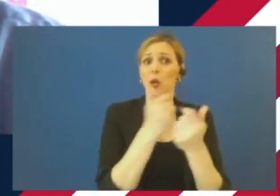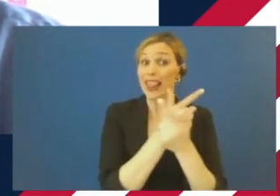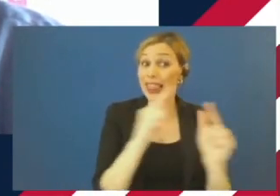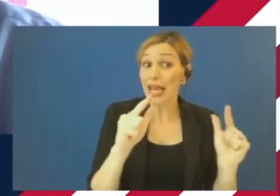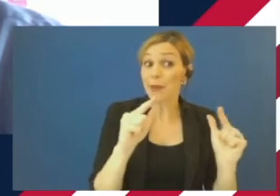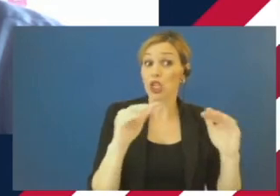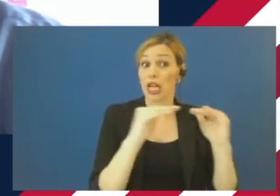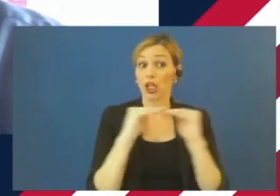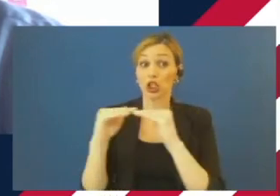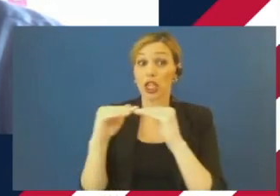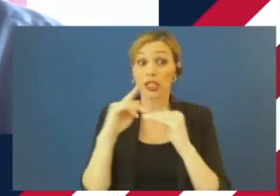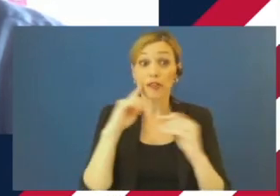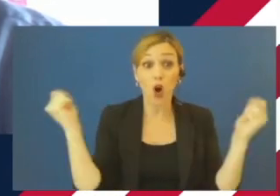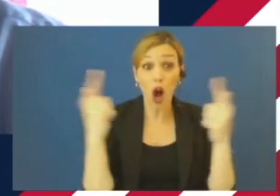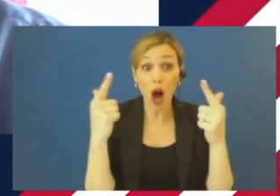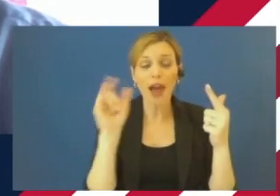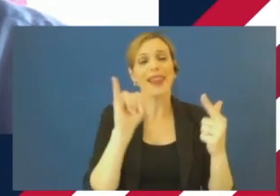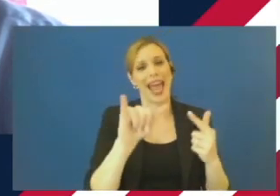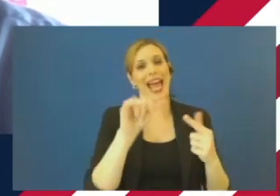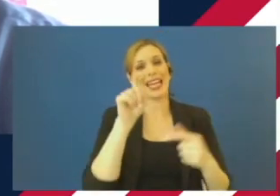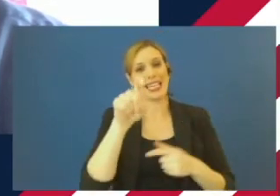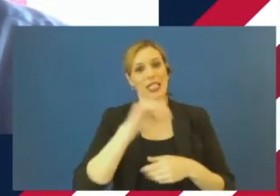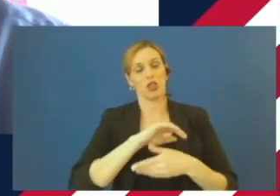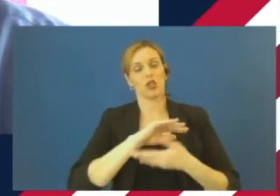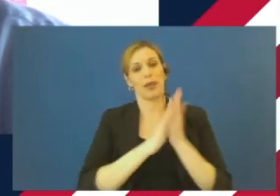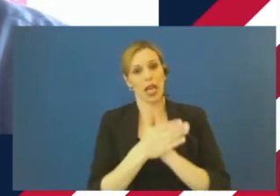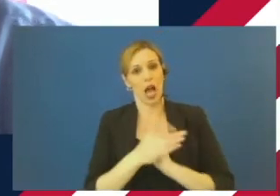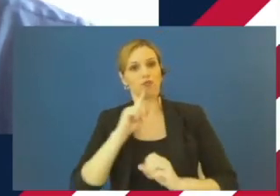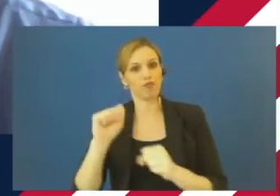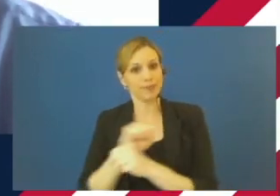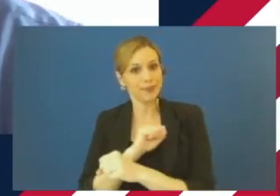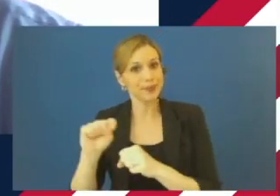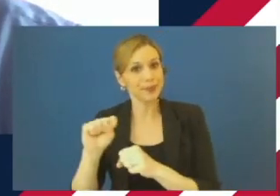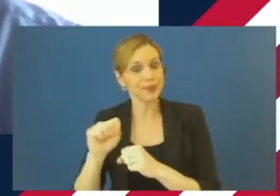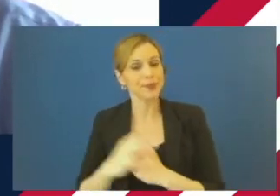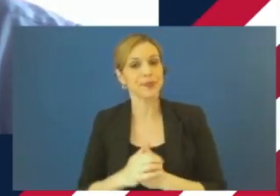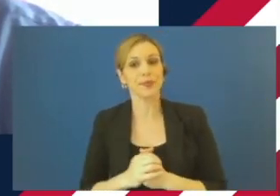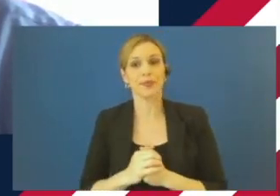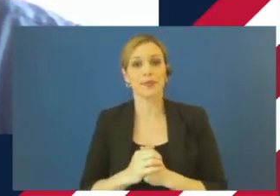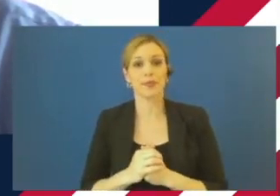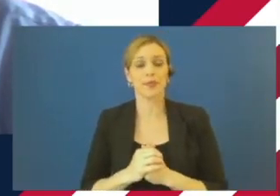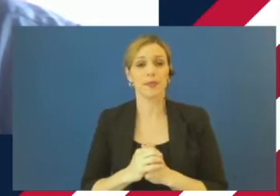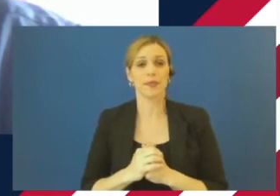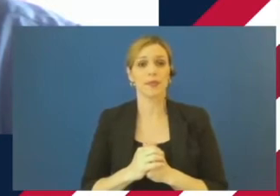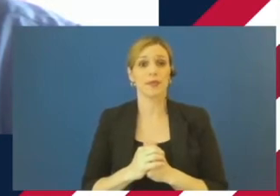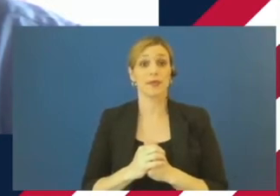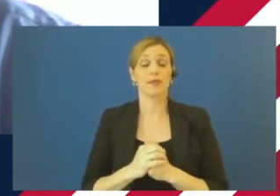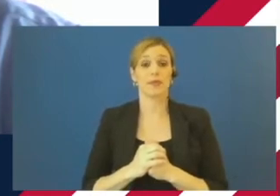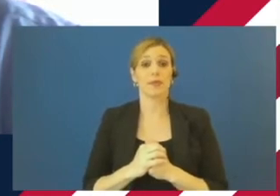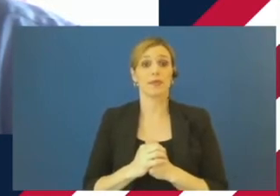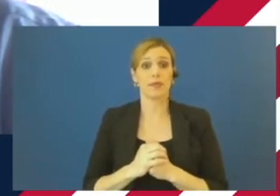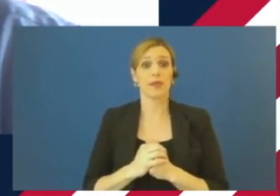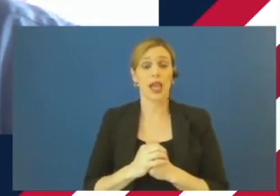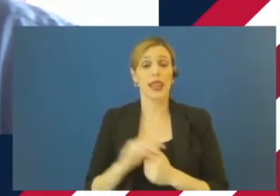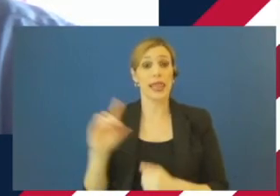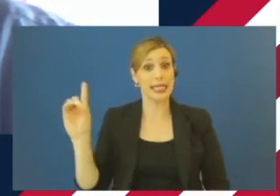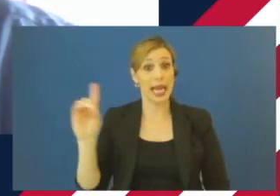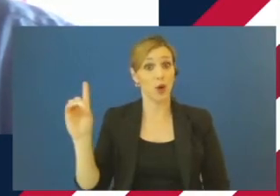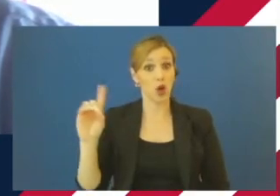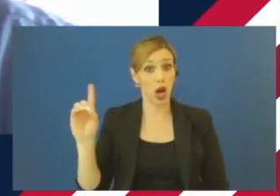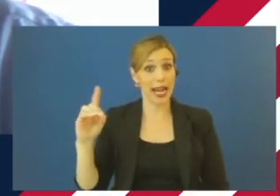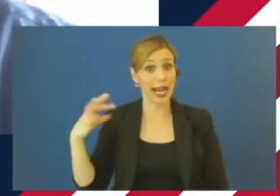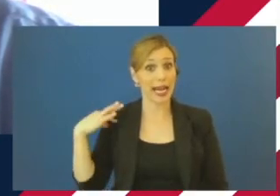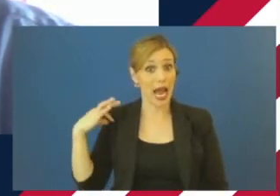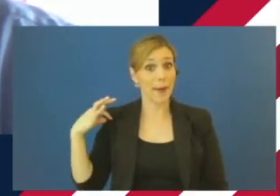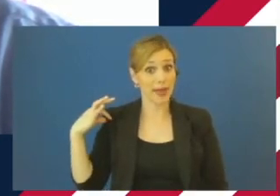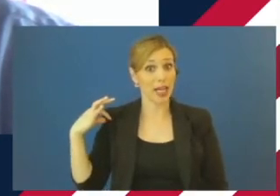reality. Now, over the past few years, we've stood with candidates for the Democratic nomination, and I want to personally thank